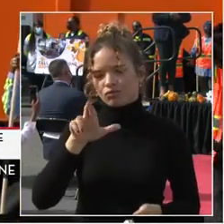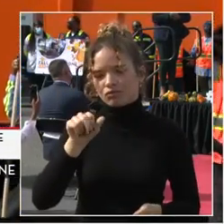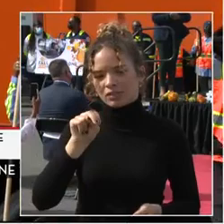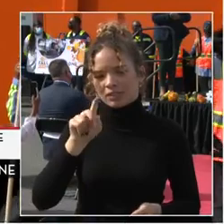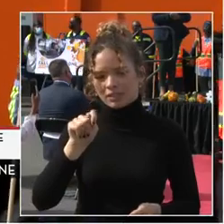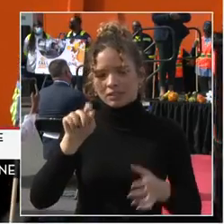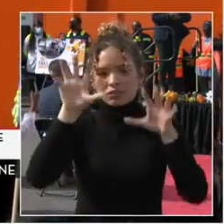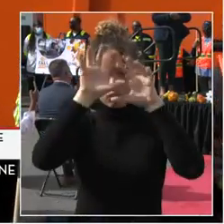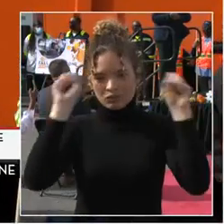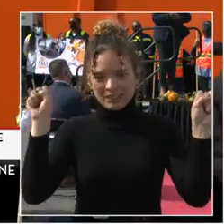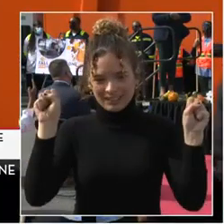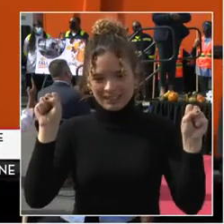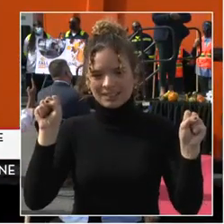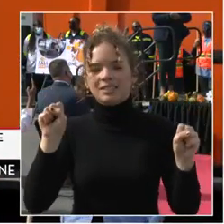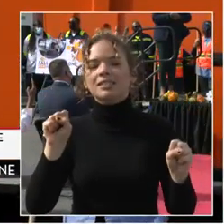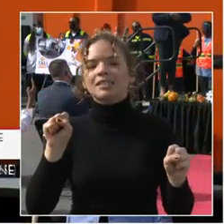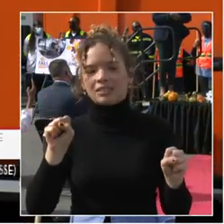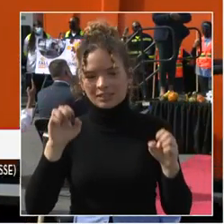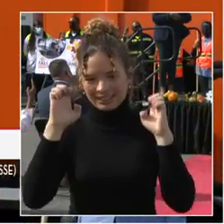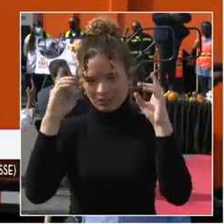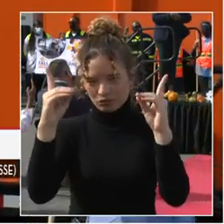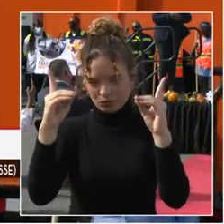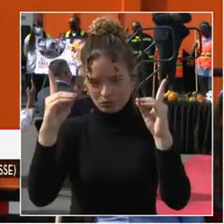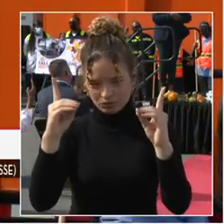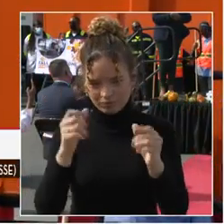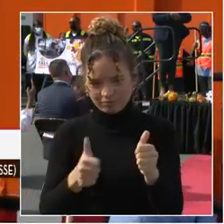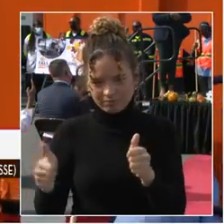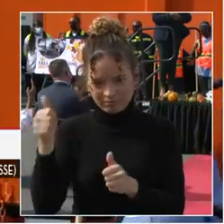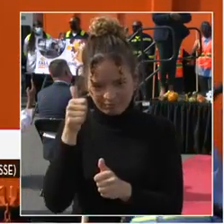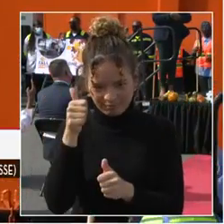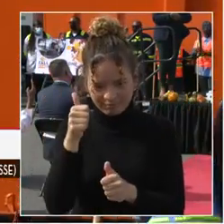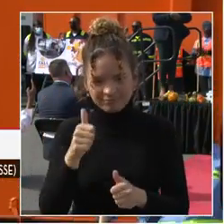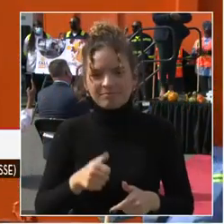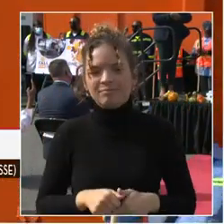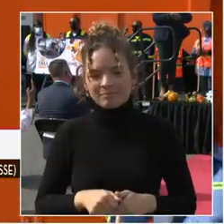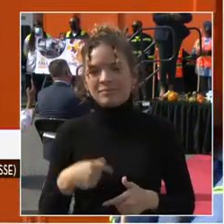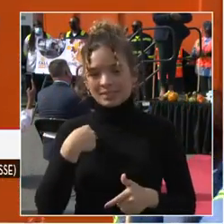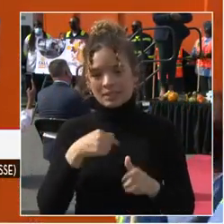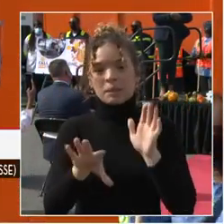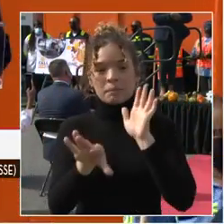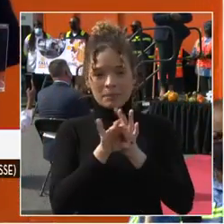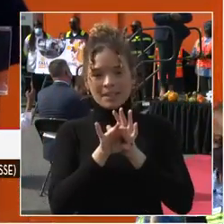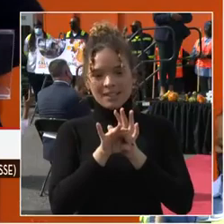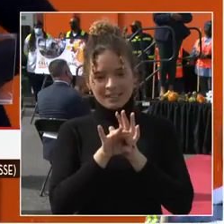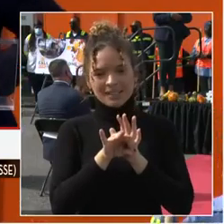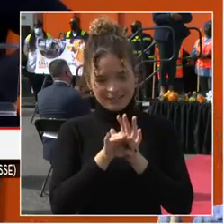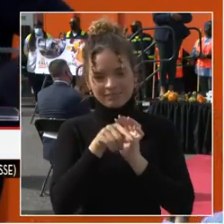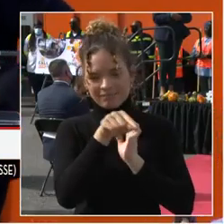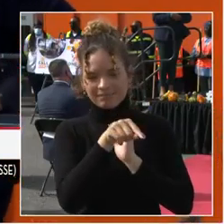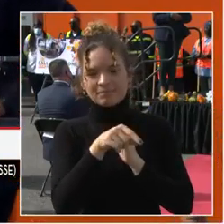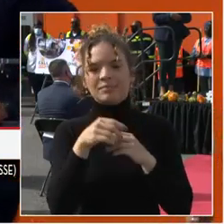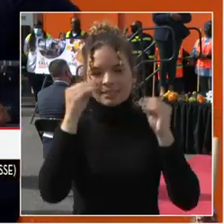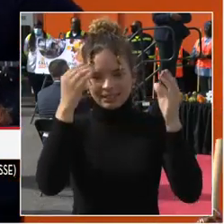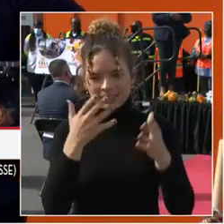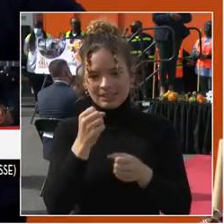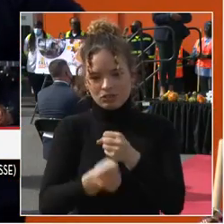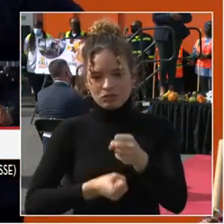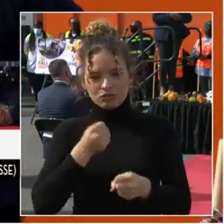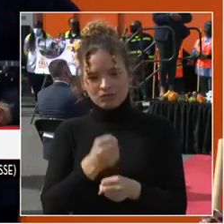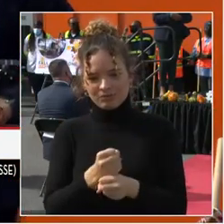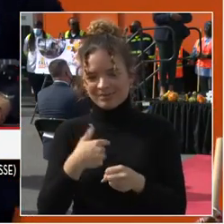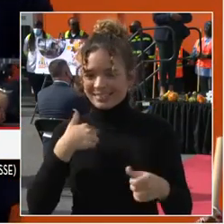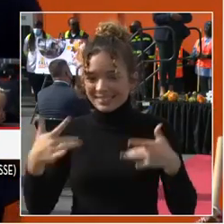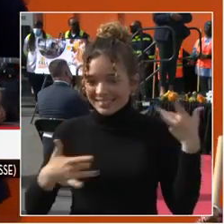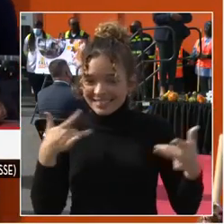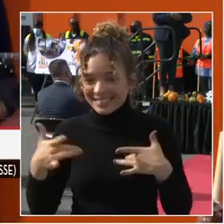Education. We have the great joy of selecting DC's Teacher of the Year, and it is really, really exciting that we get to honor excellent